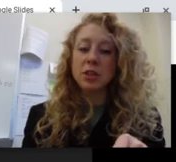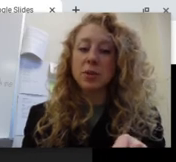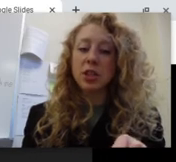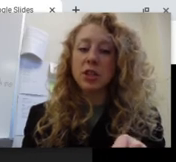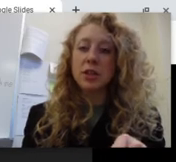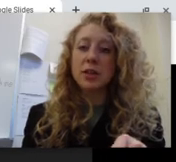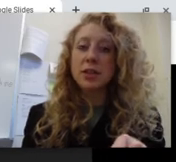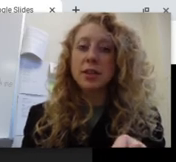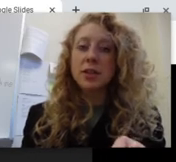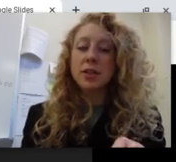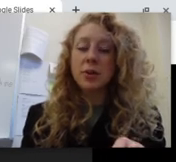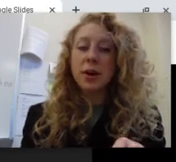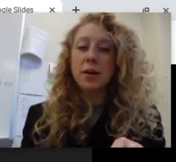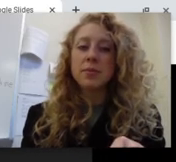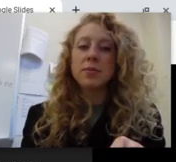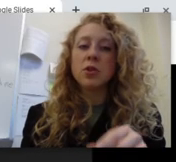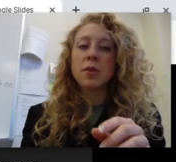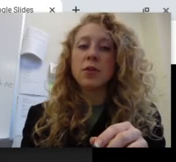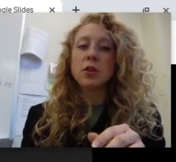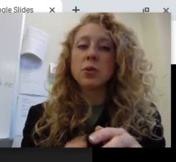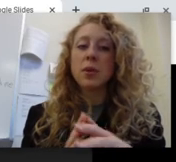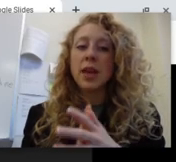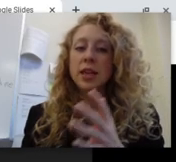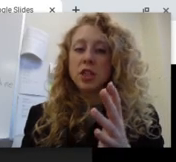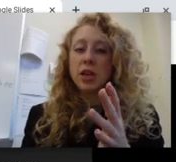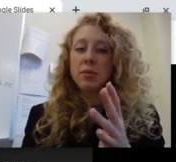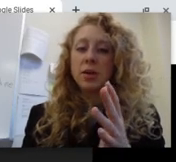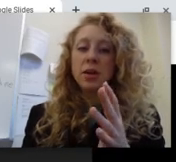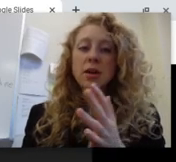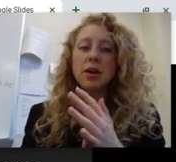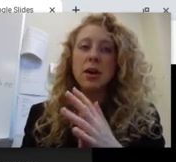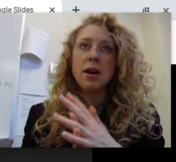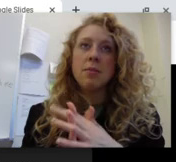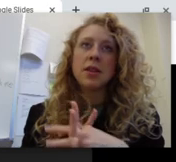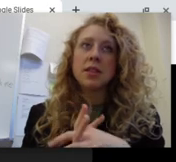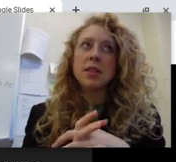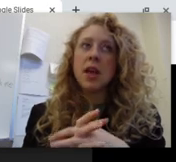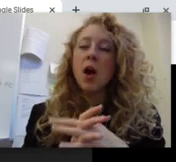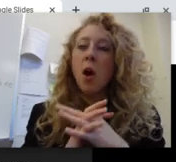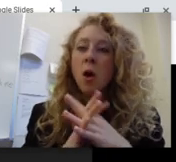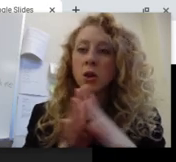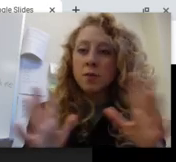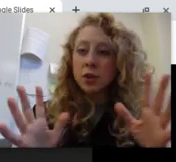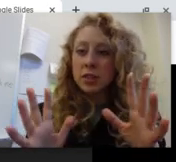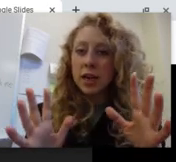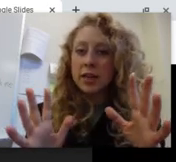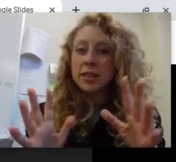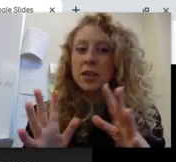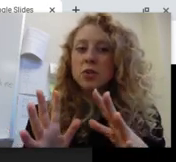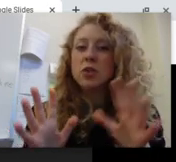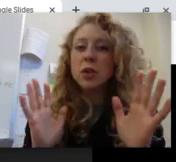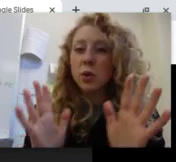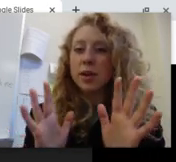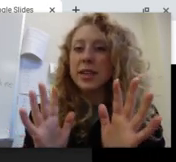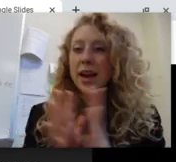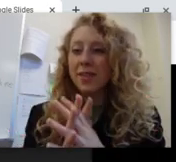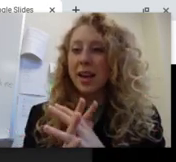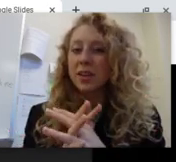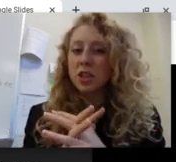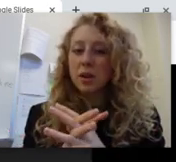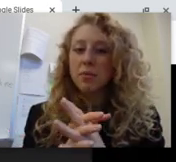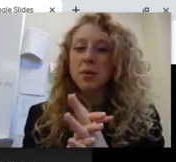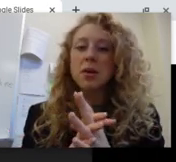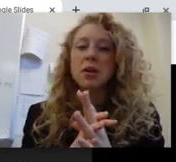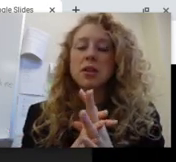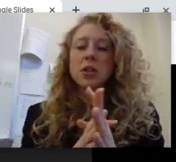facial expression. Okay, so the first one with hand shape, this is all of your signs that you do are going to have a